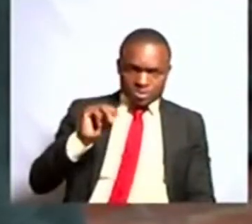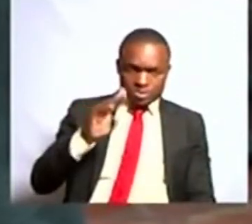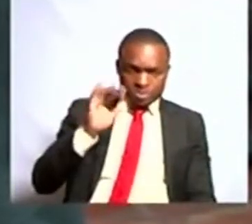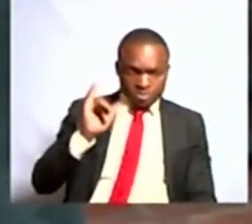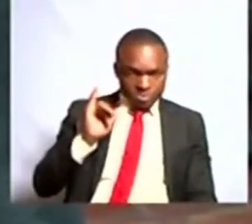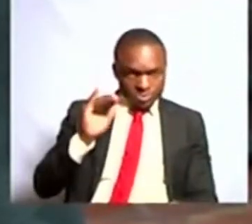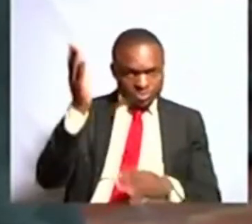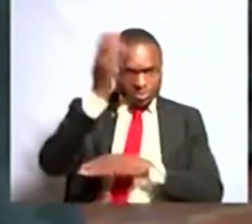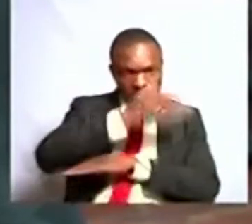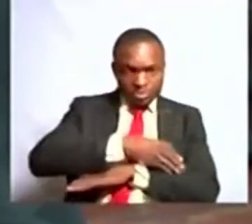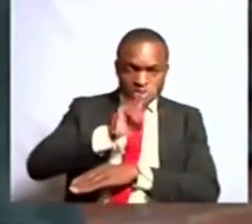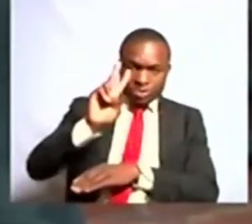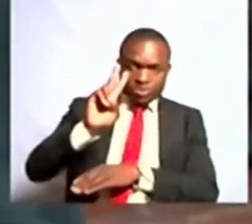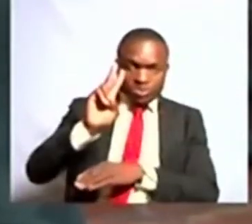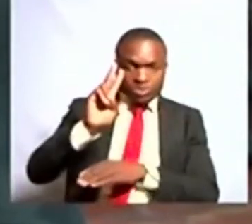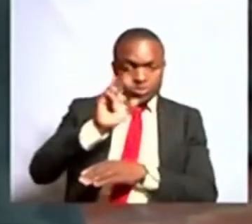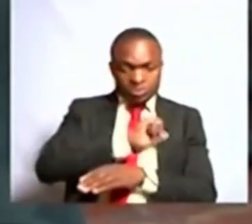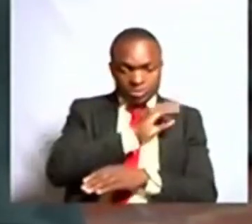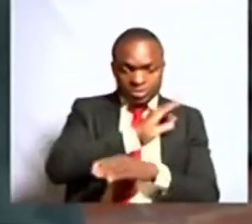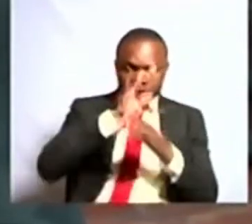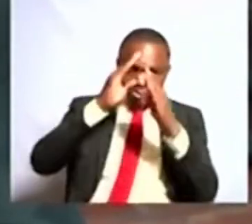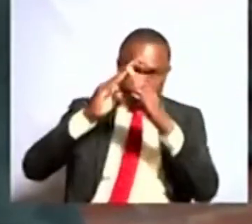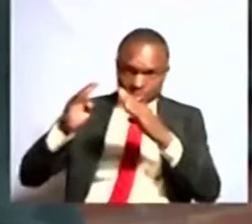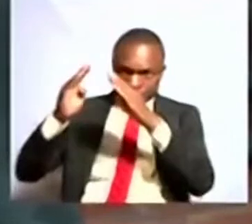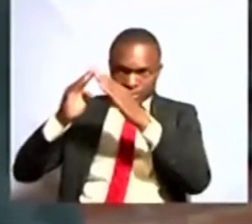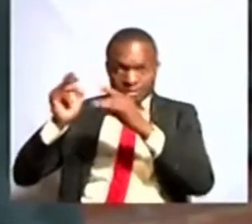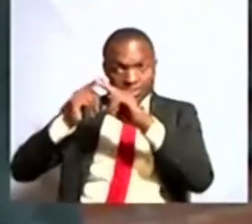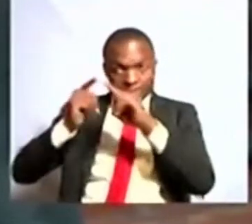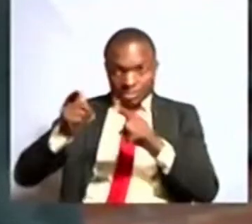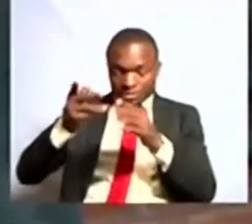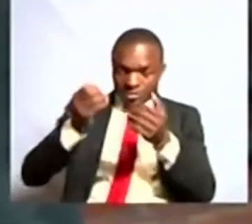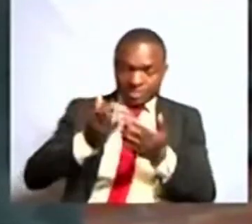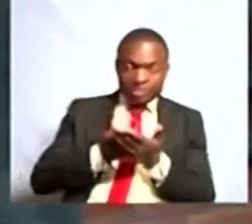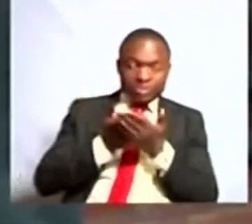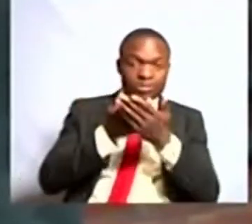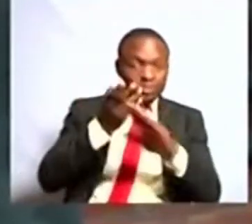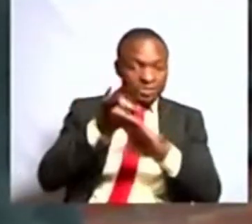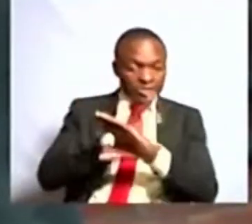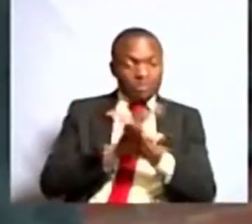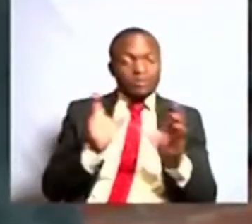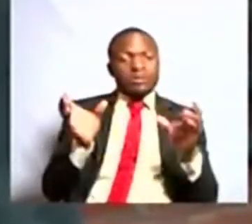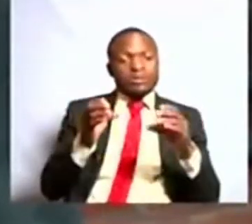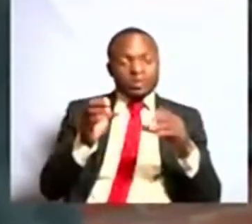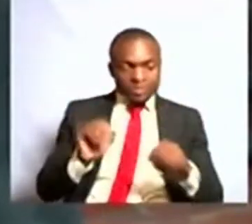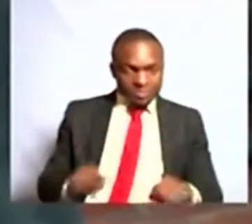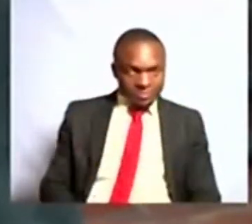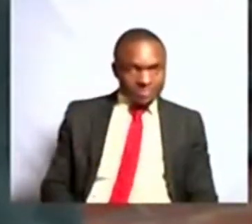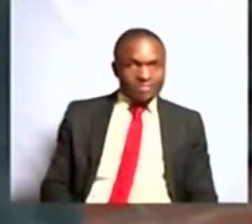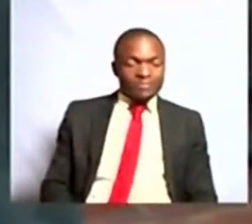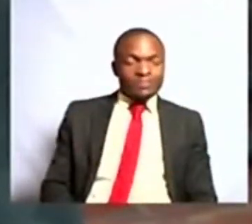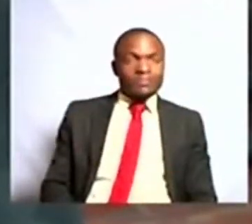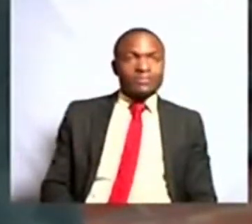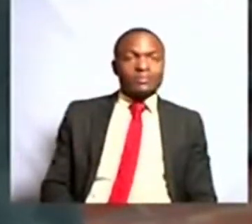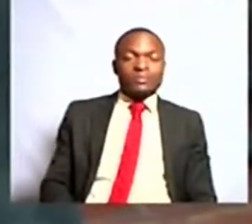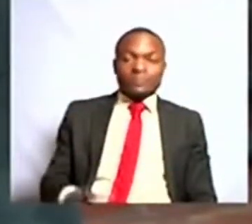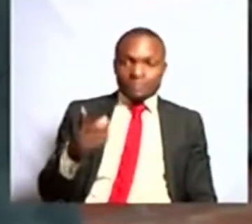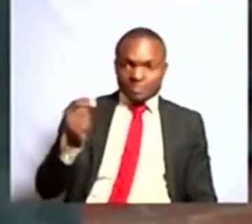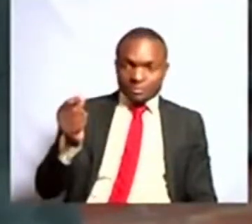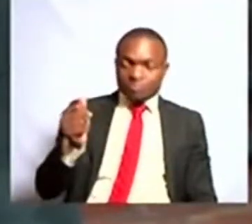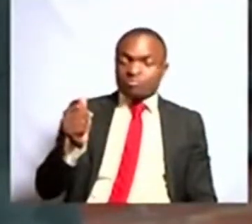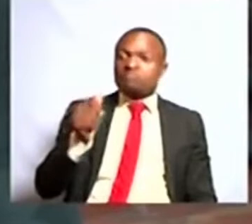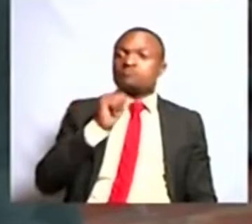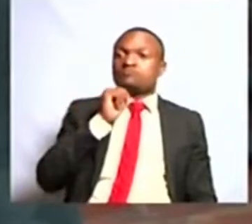2 staff houses. But I want to submit before this committee that the money was